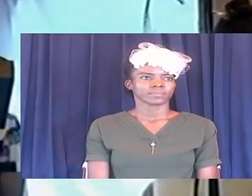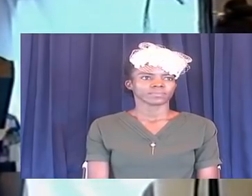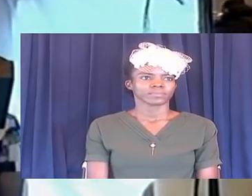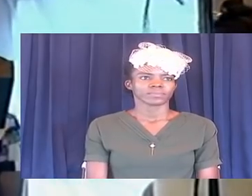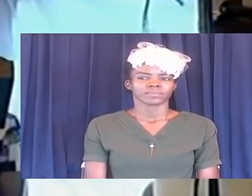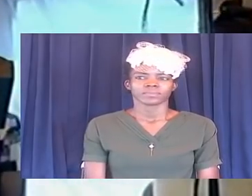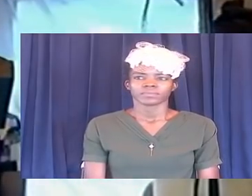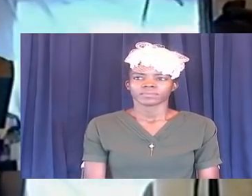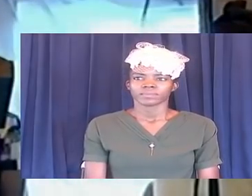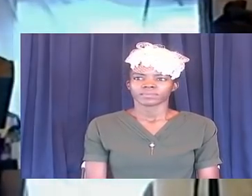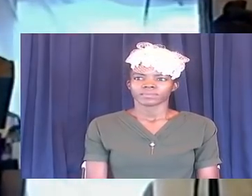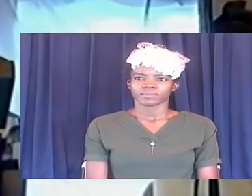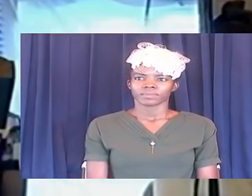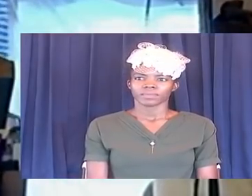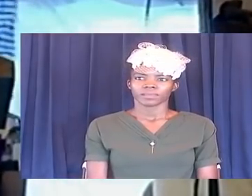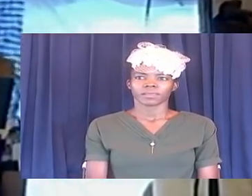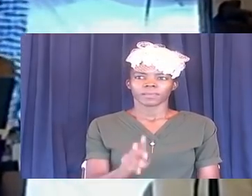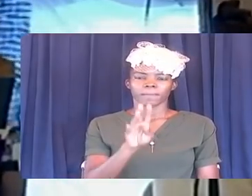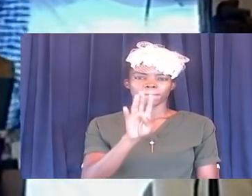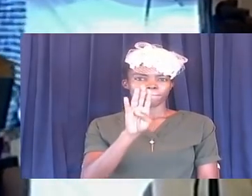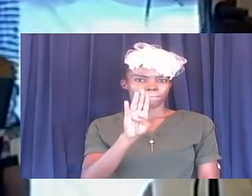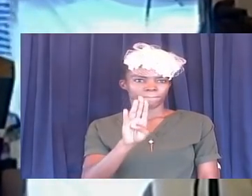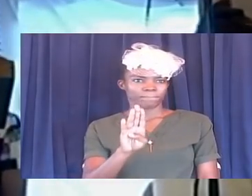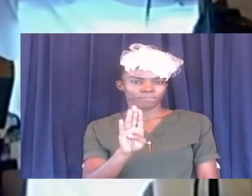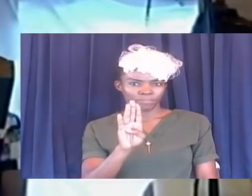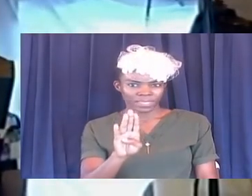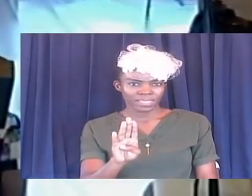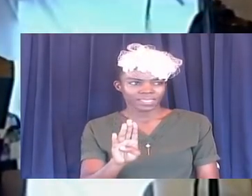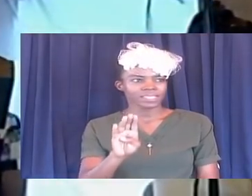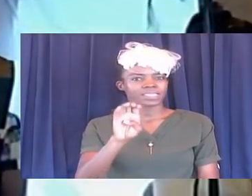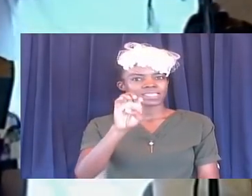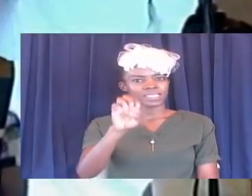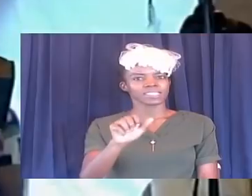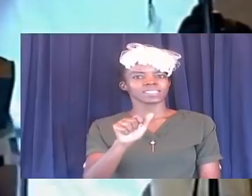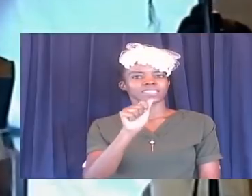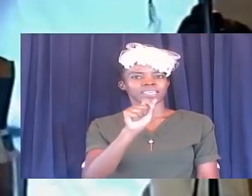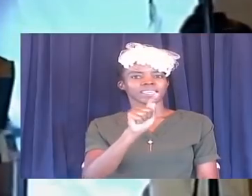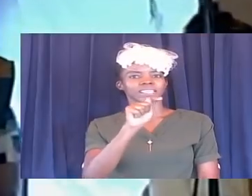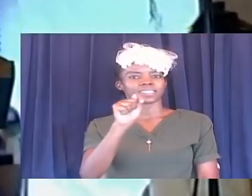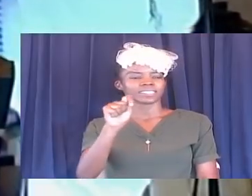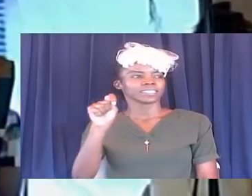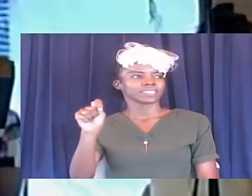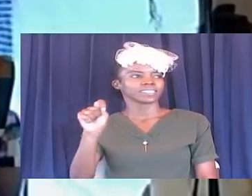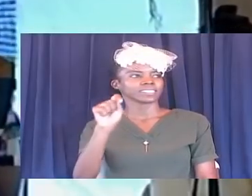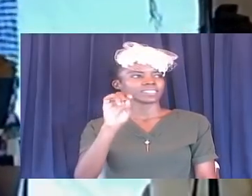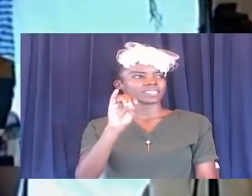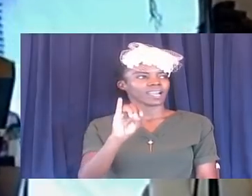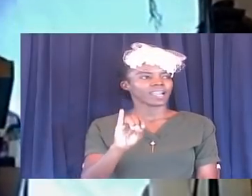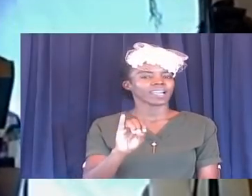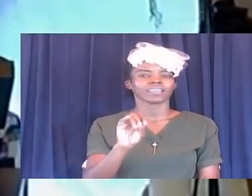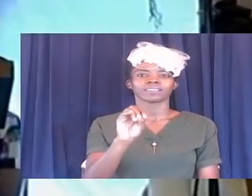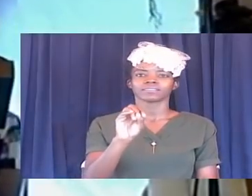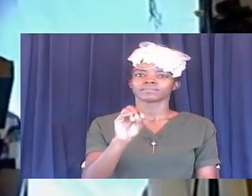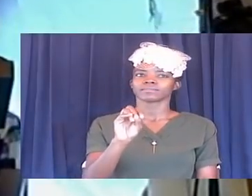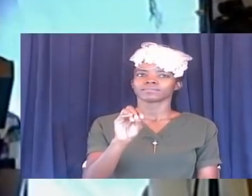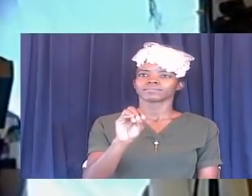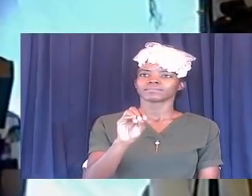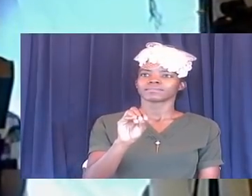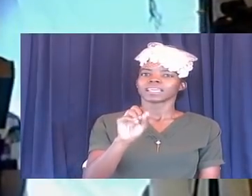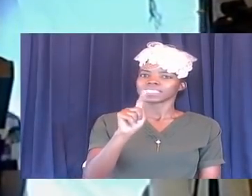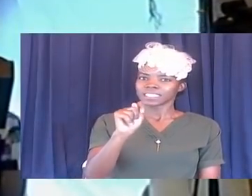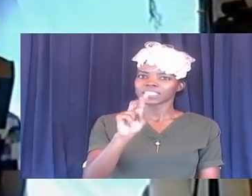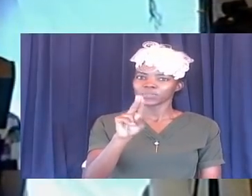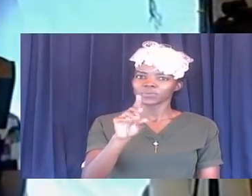Beatitude means blessedness. And while going